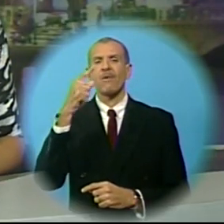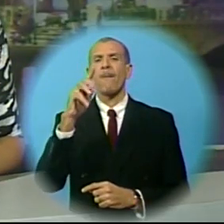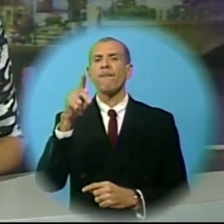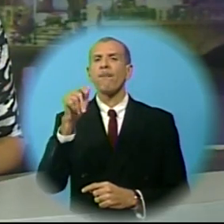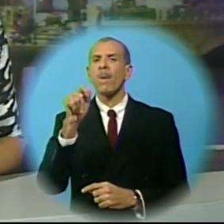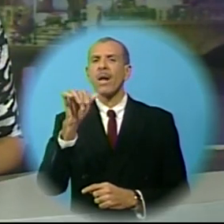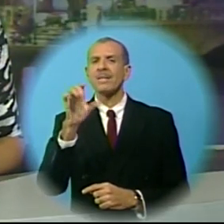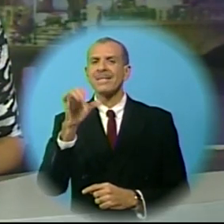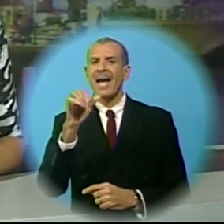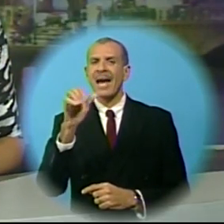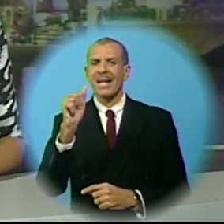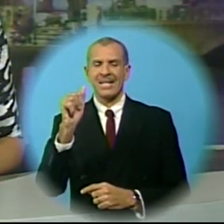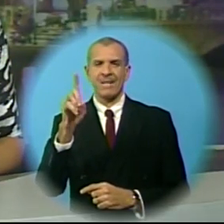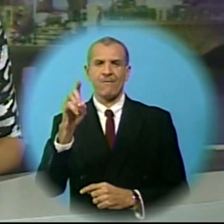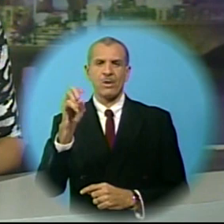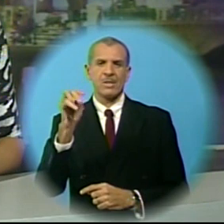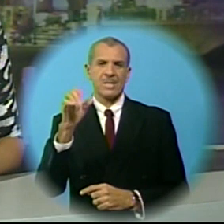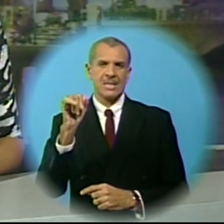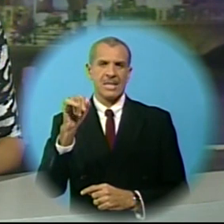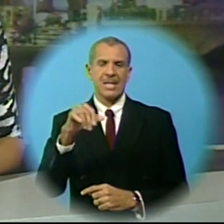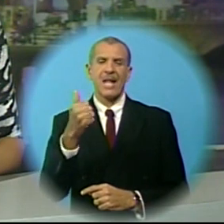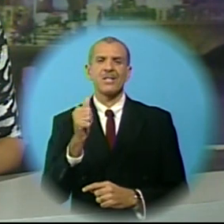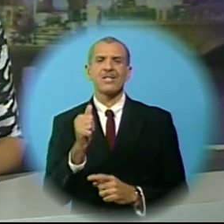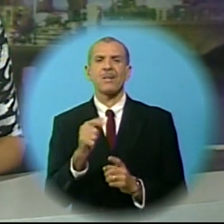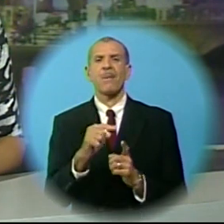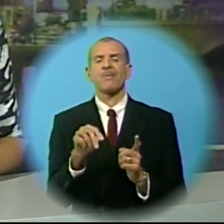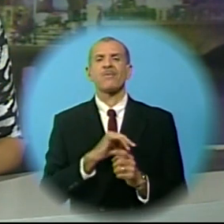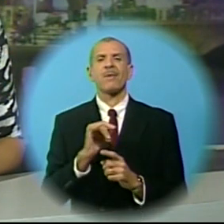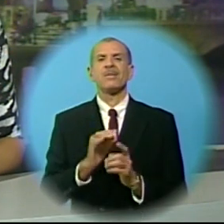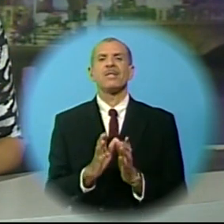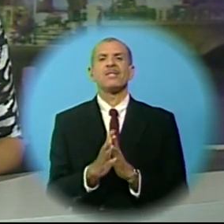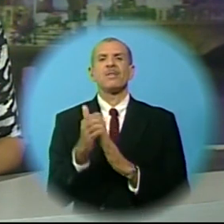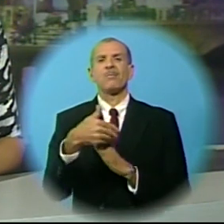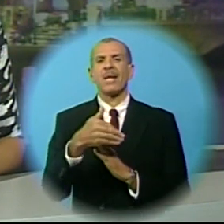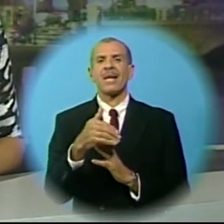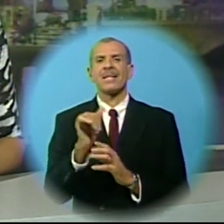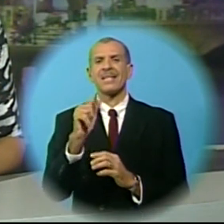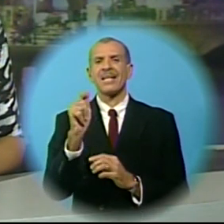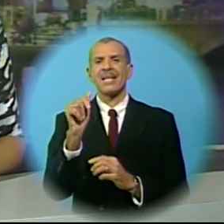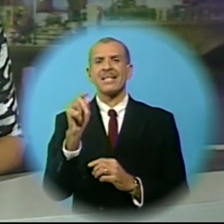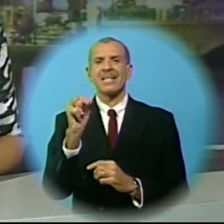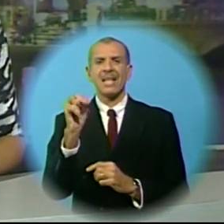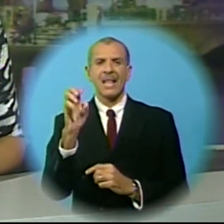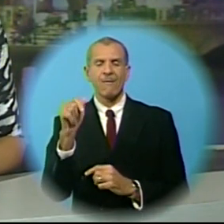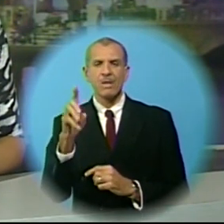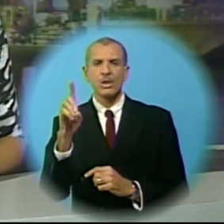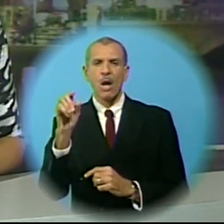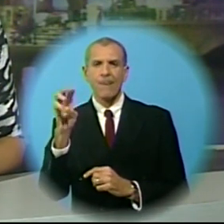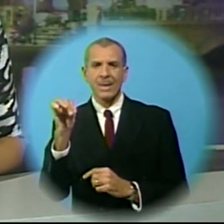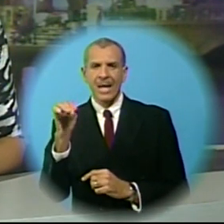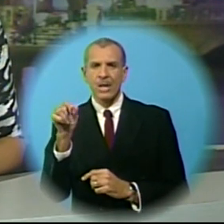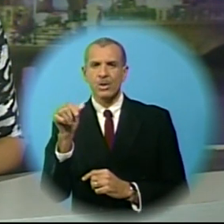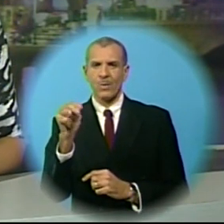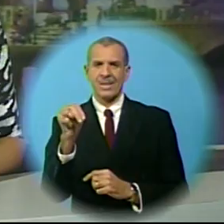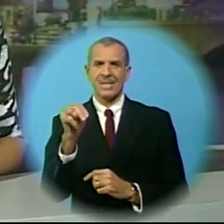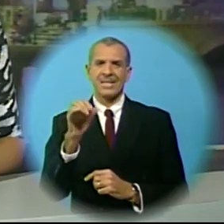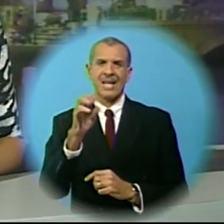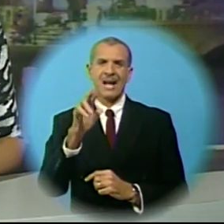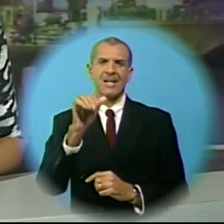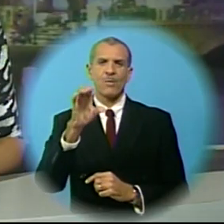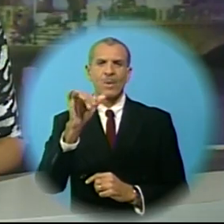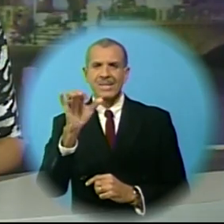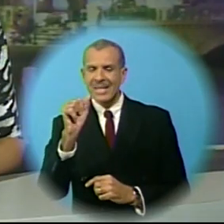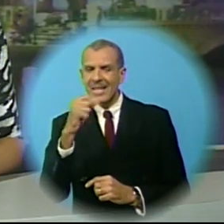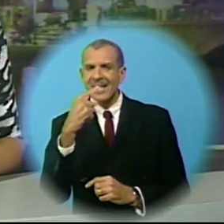The other members are from Jamaica, St. Kitts and Nevis, Dominica, and Guyana. CRYC is the collective voice of